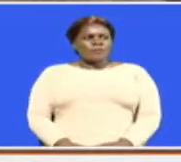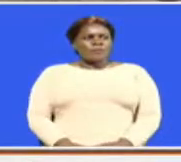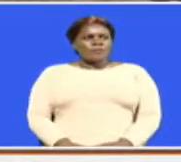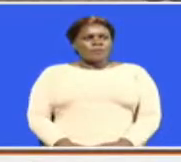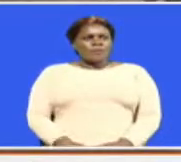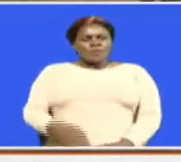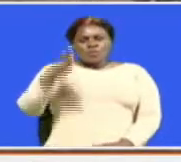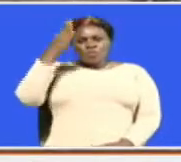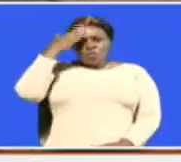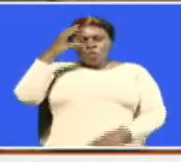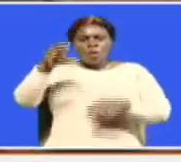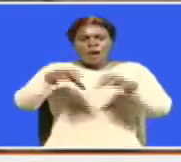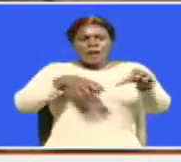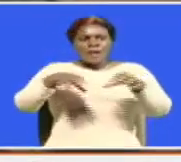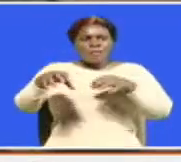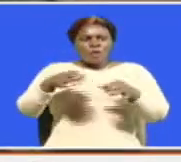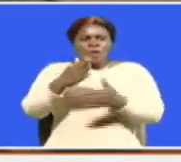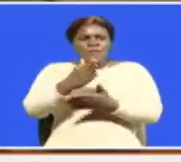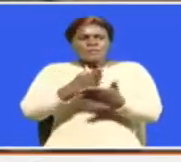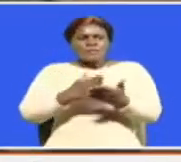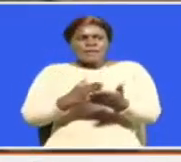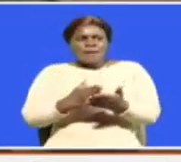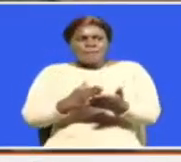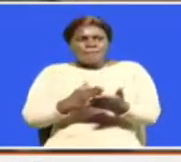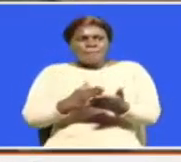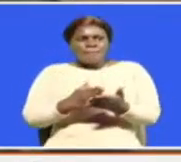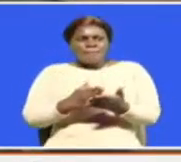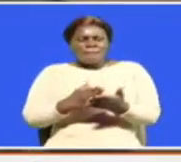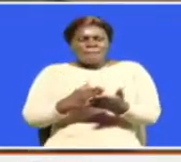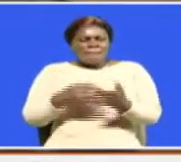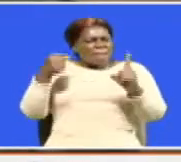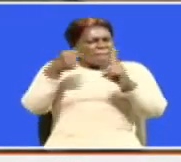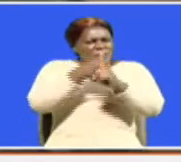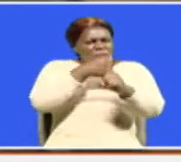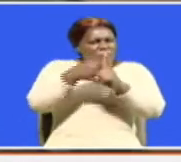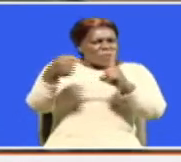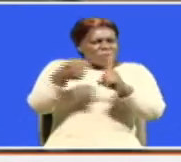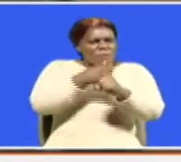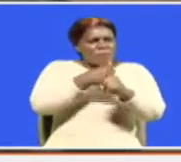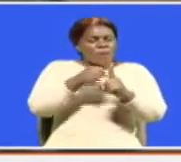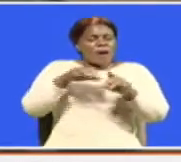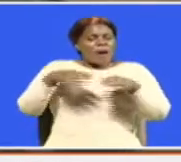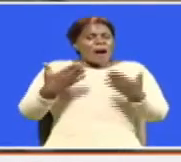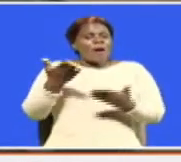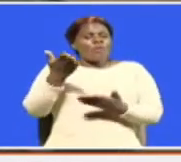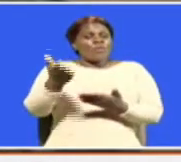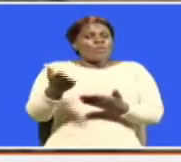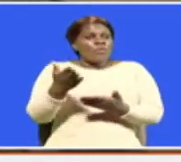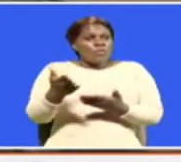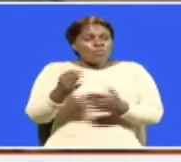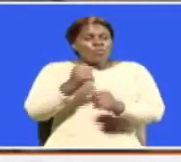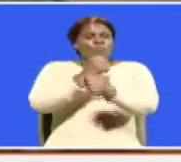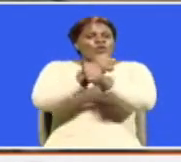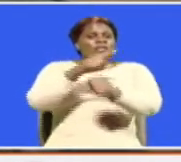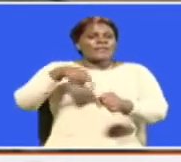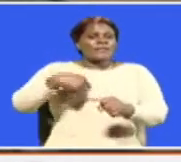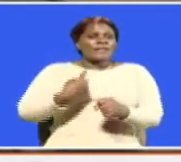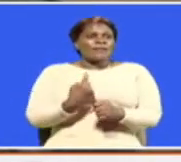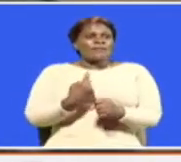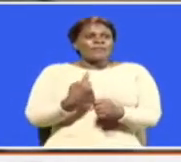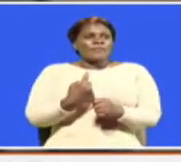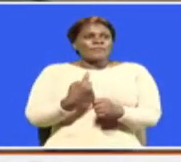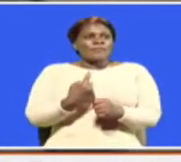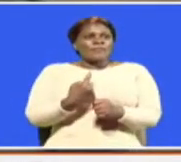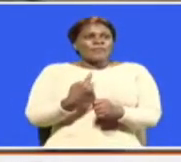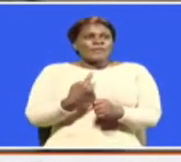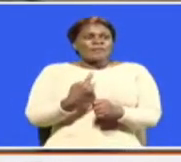Unajua pia wanyama, sengine unaweza pata wengine ni aggressive. So ule vile utajilinda pia, we pia ukuwe